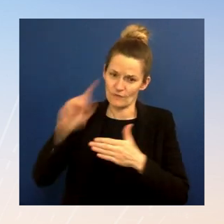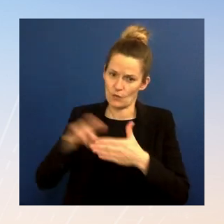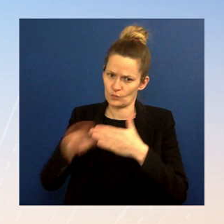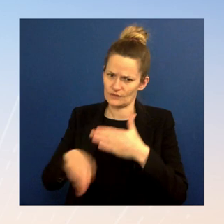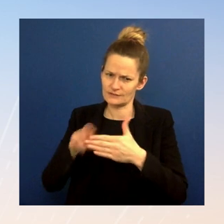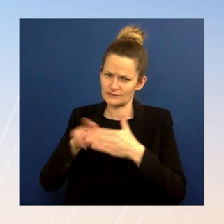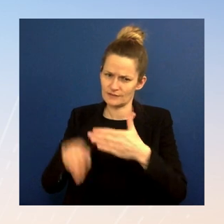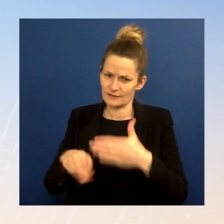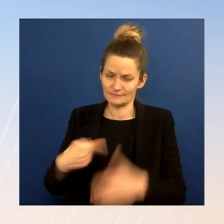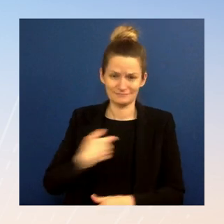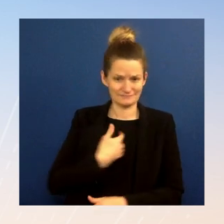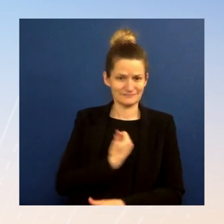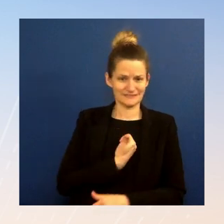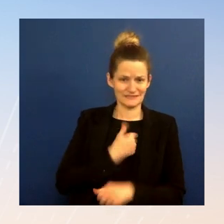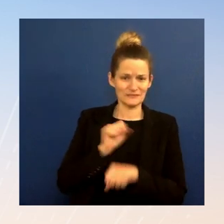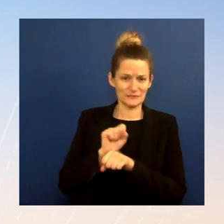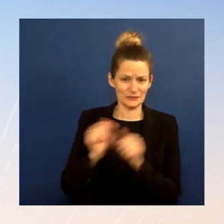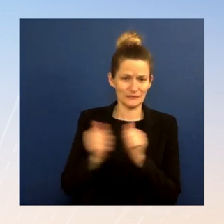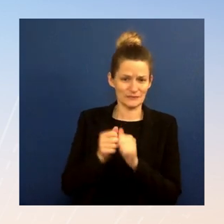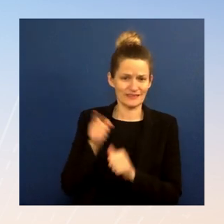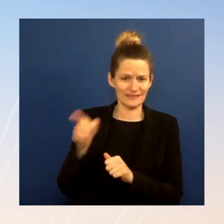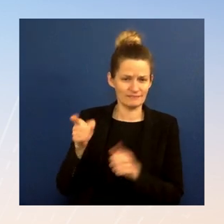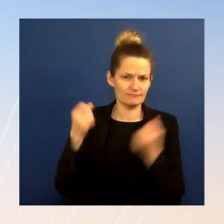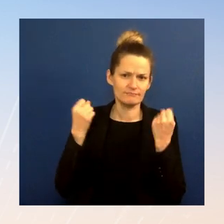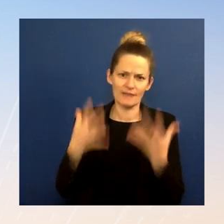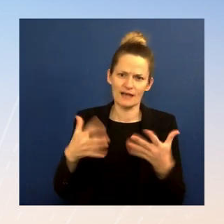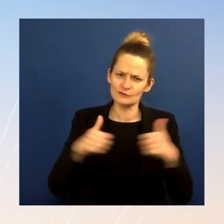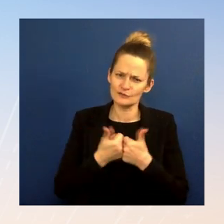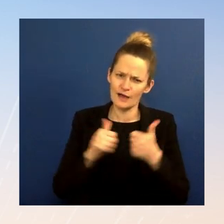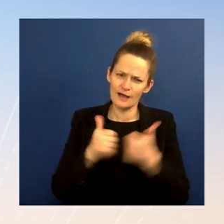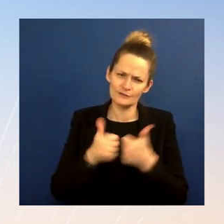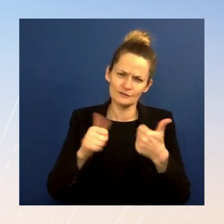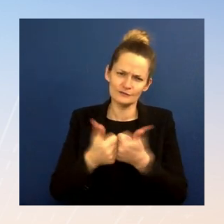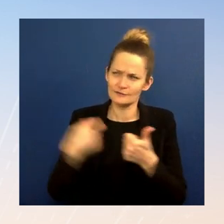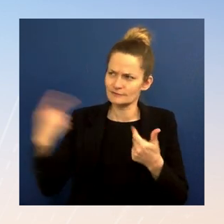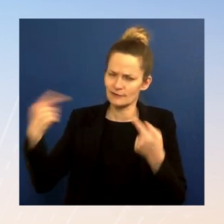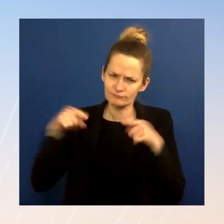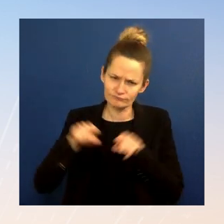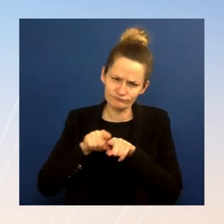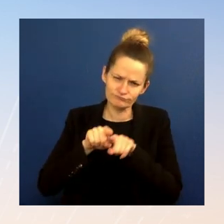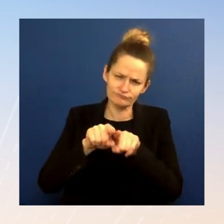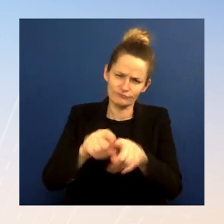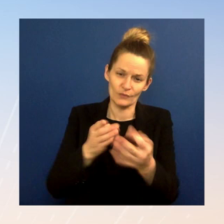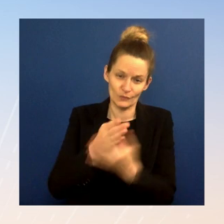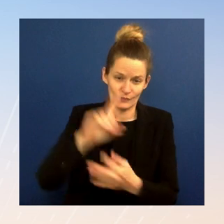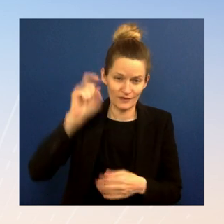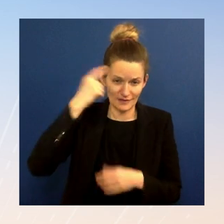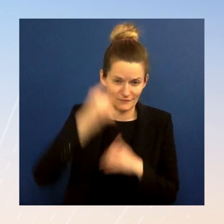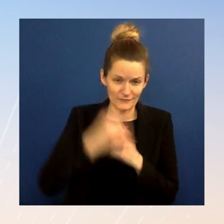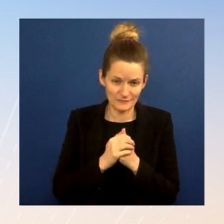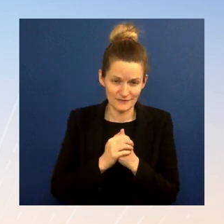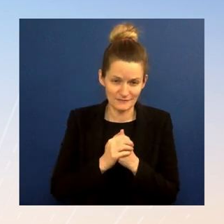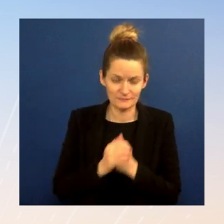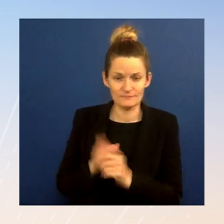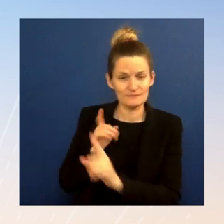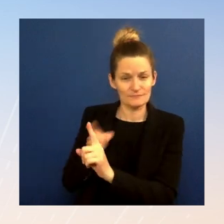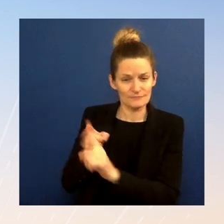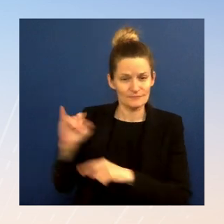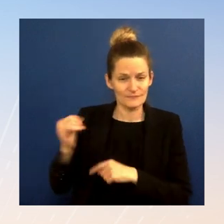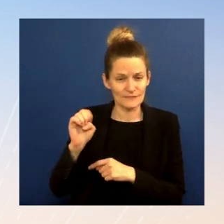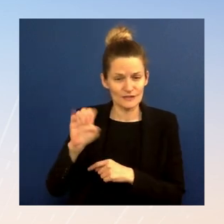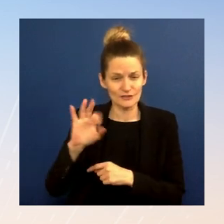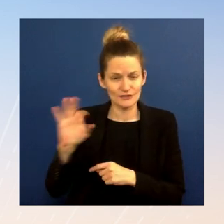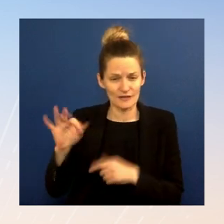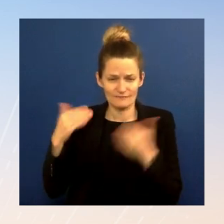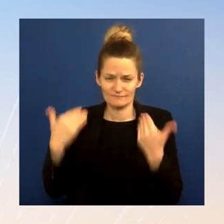course of many years in public service and government. And the thing about Jeff is at every moment, at every opportunity, when there is a big challenge,